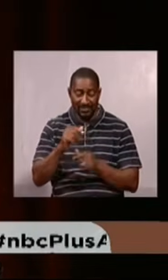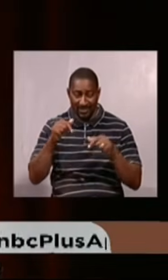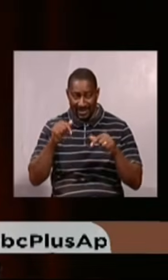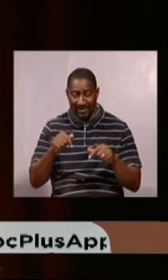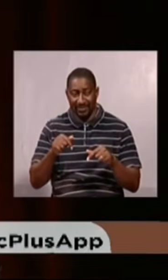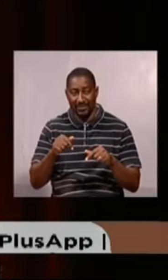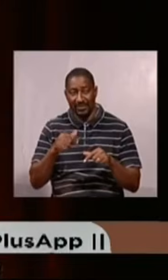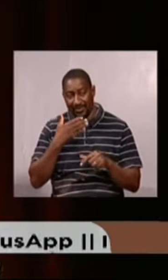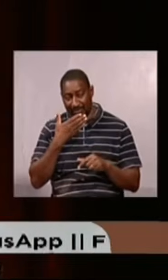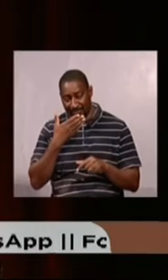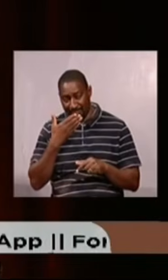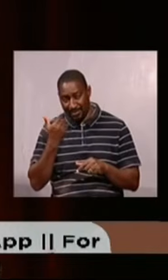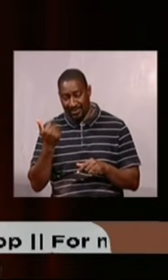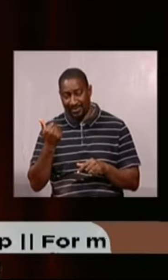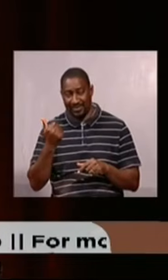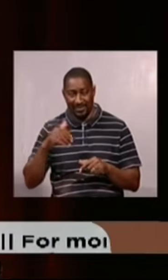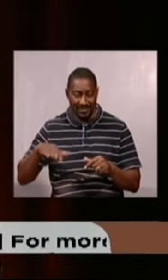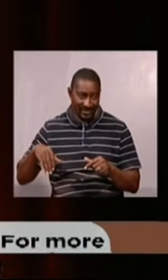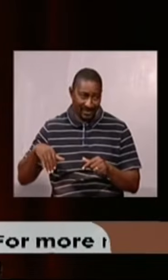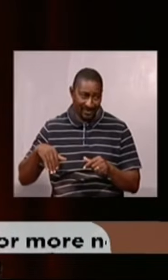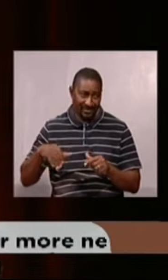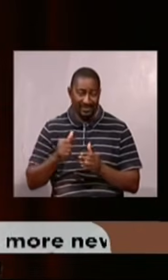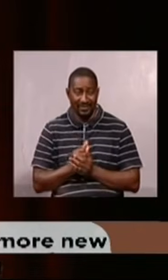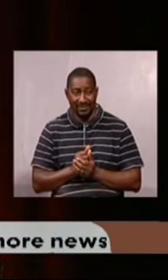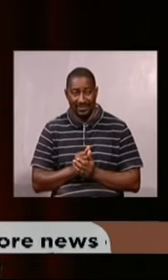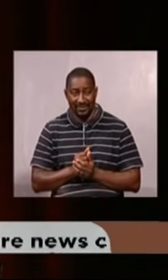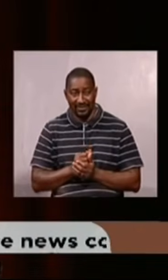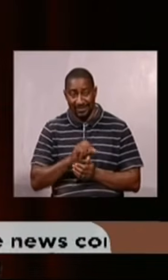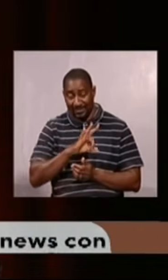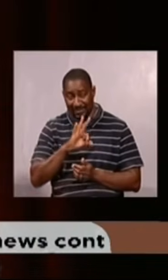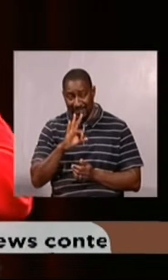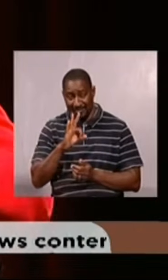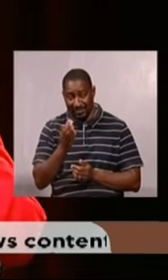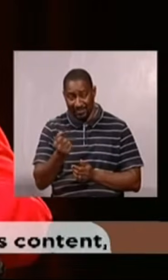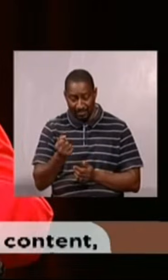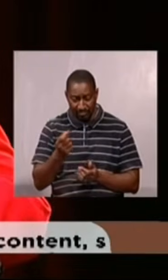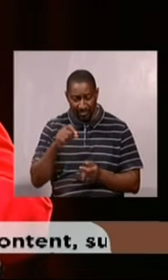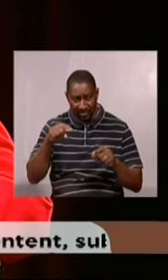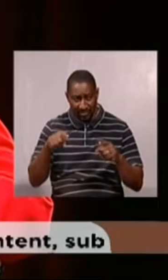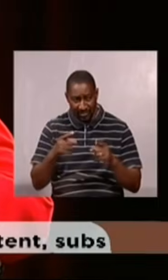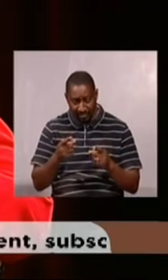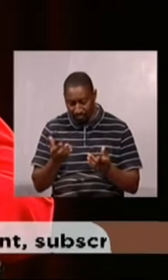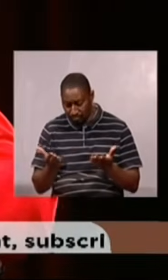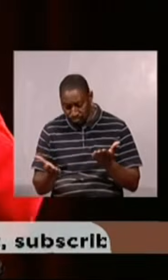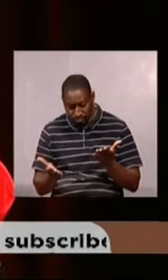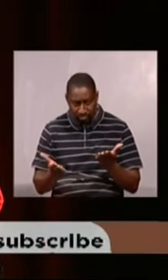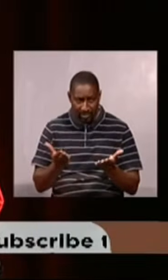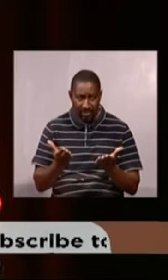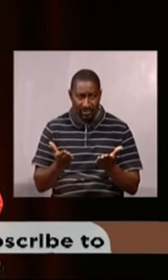So immediately, it's very difficult to determine if you don't have measuring tools in place. I don't think many people also